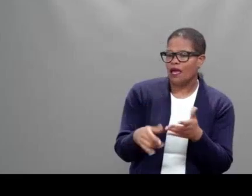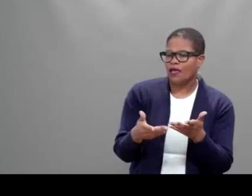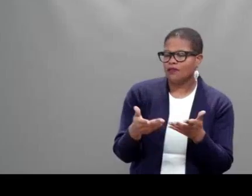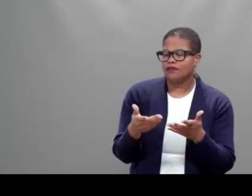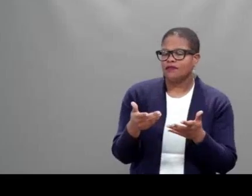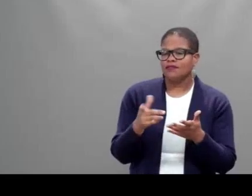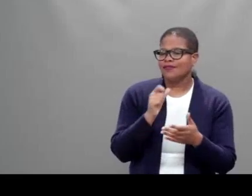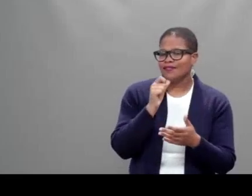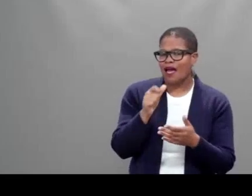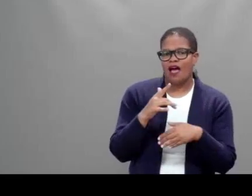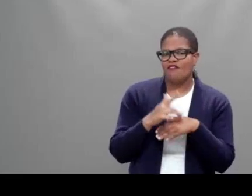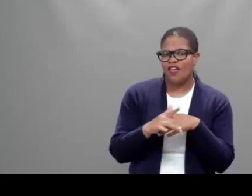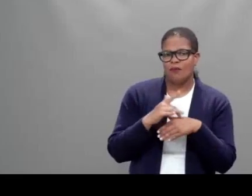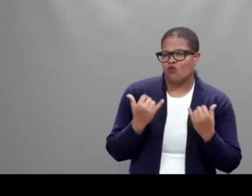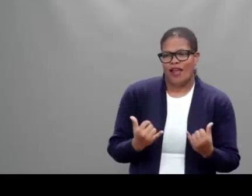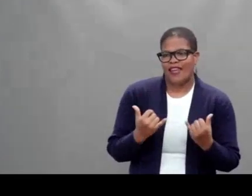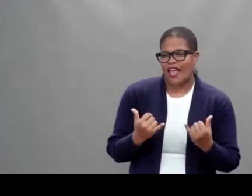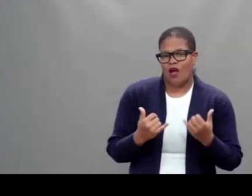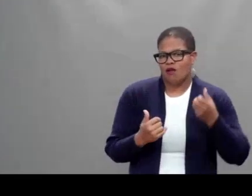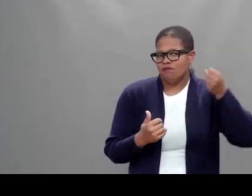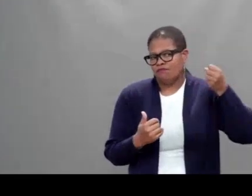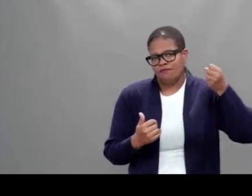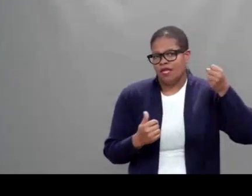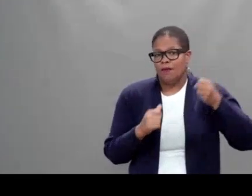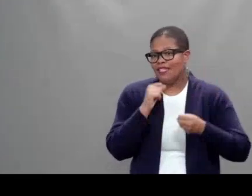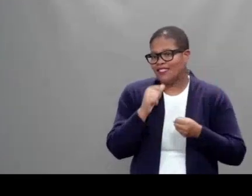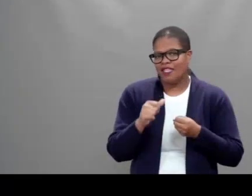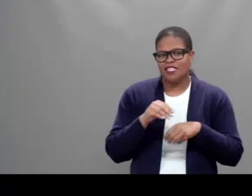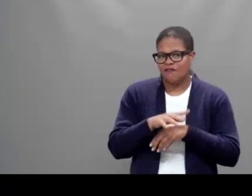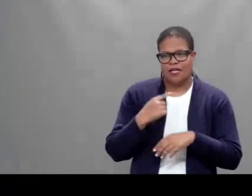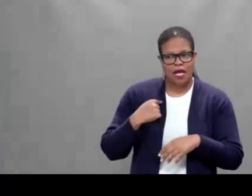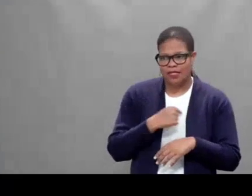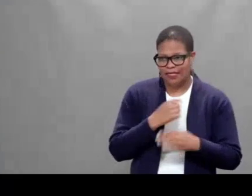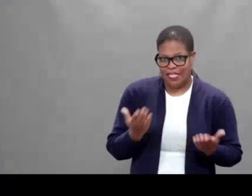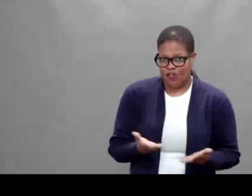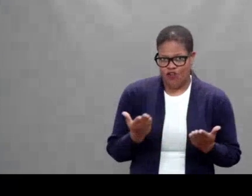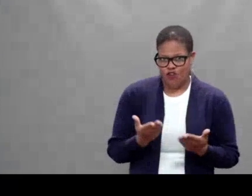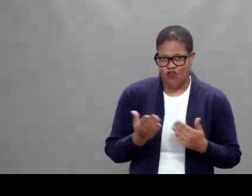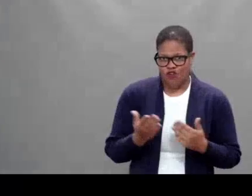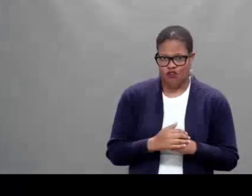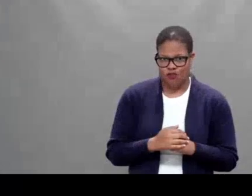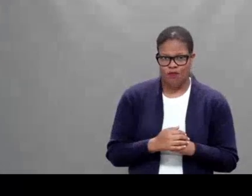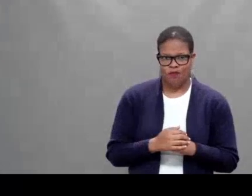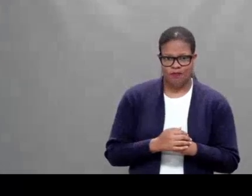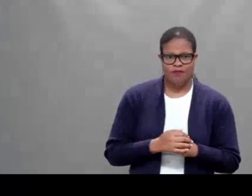that is not available right now. But again, that doesn't affect us here.